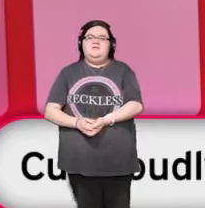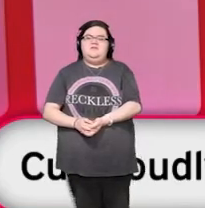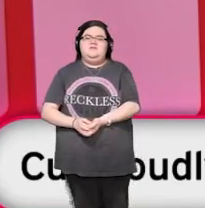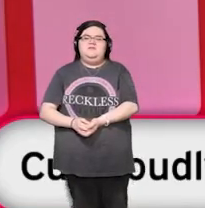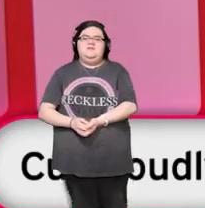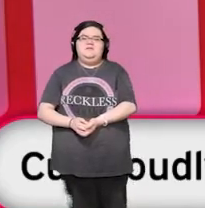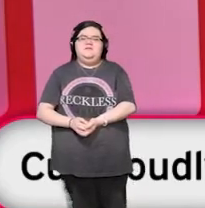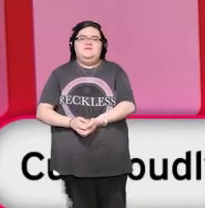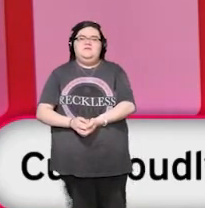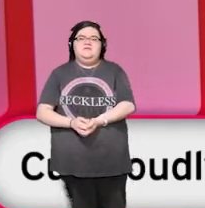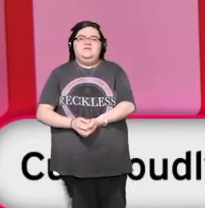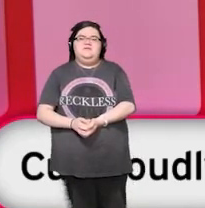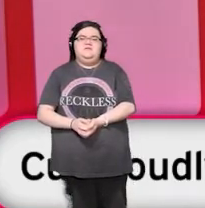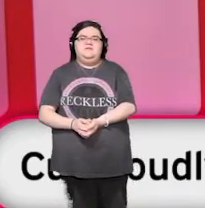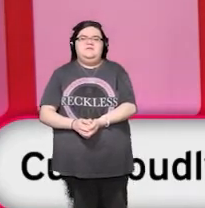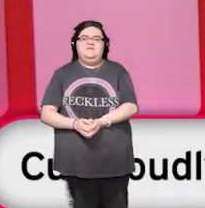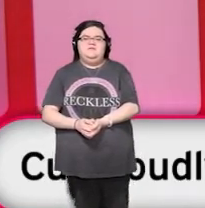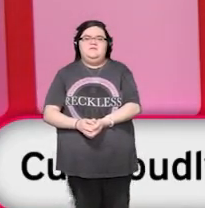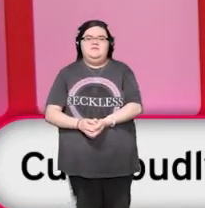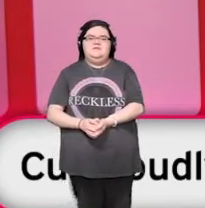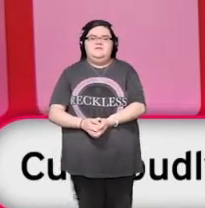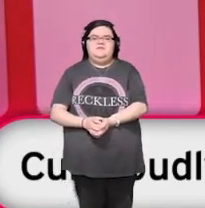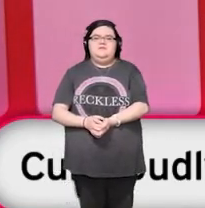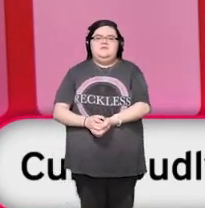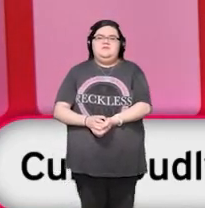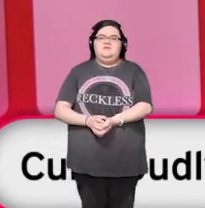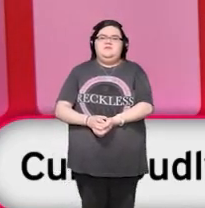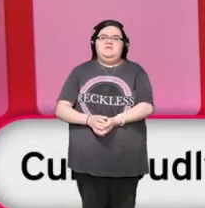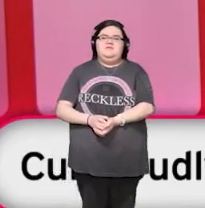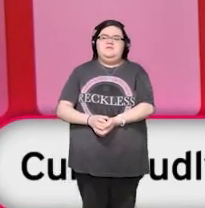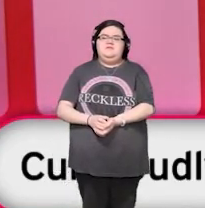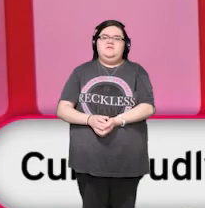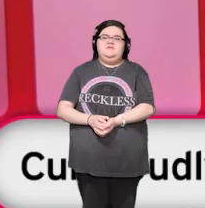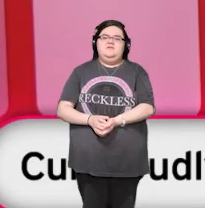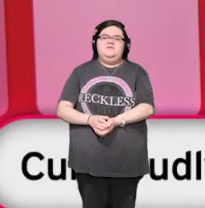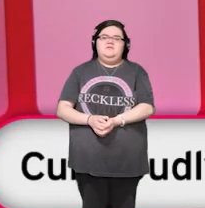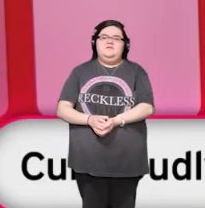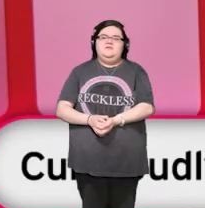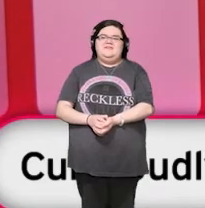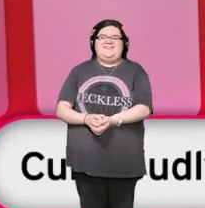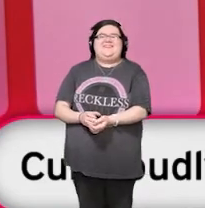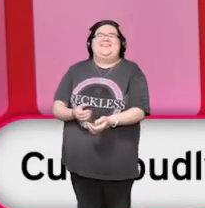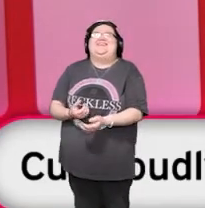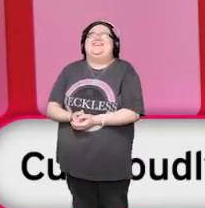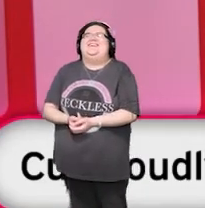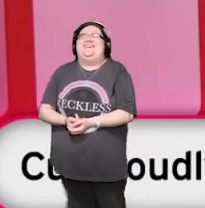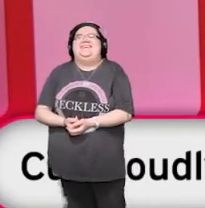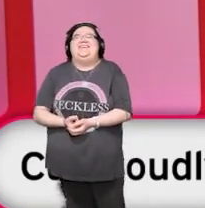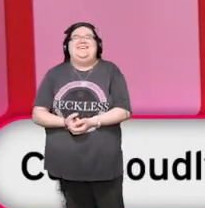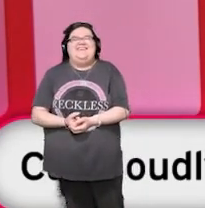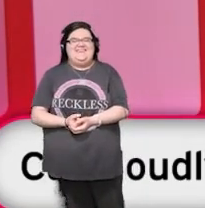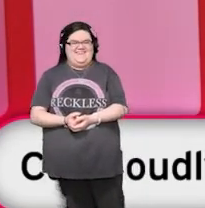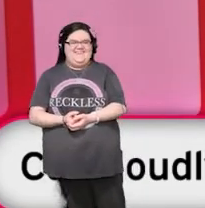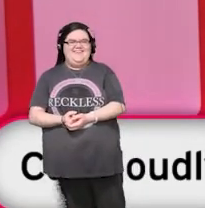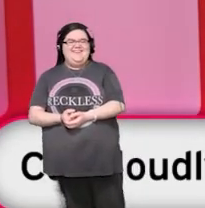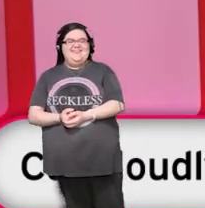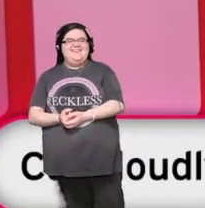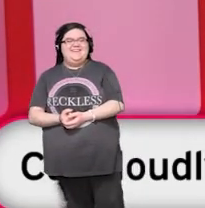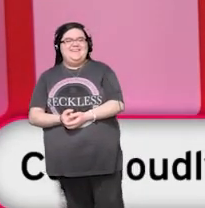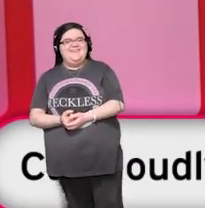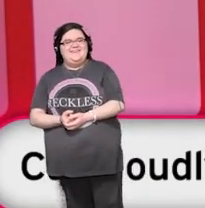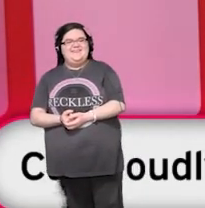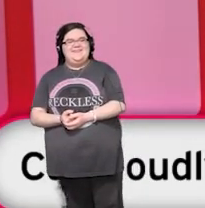Big farts. Oh, no, big farts. No, like five a day. No, yeah, I like. Oh, no. I put a 7 to 9 farts a day. Some people